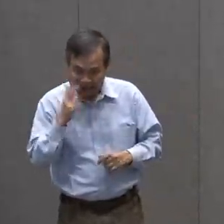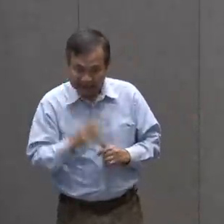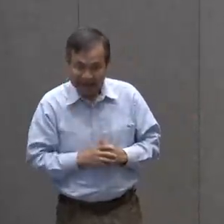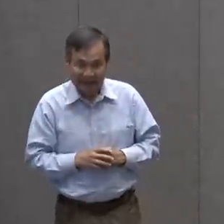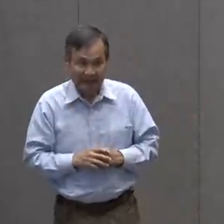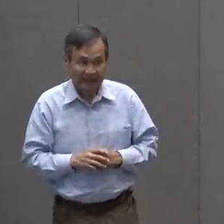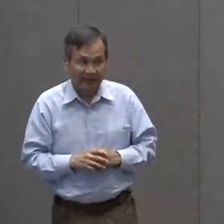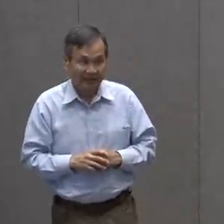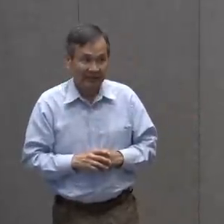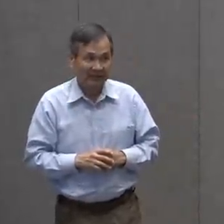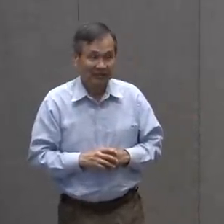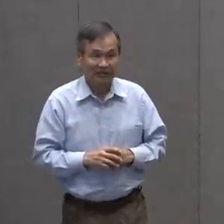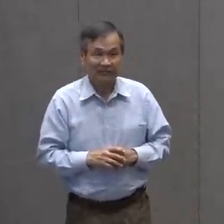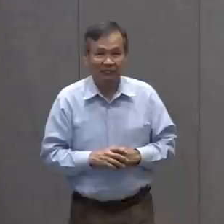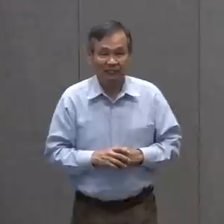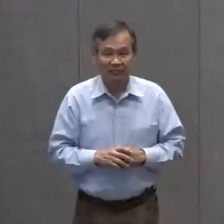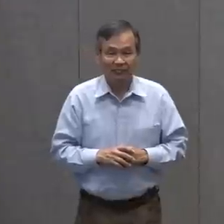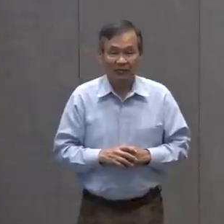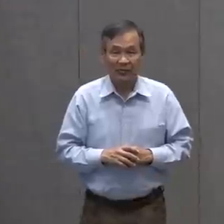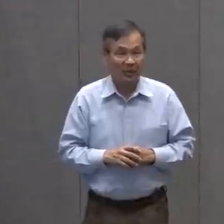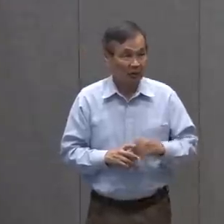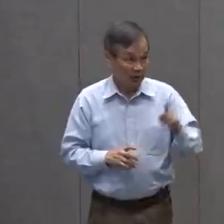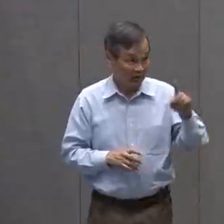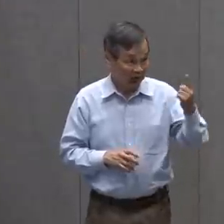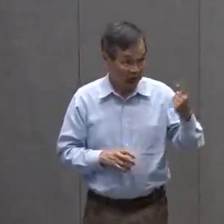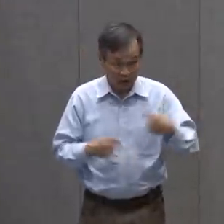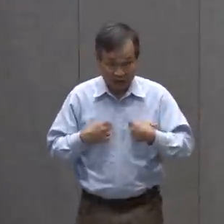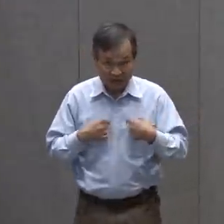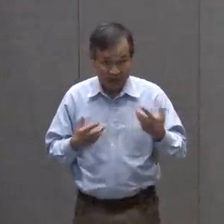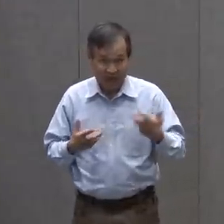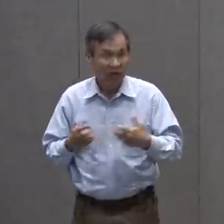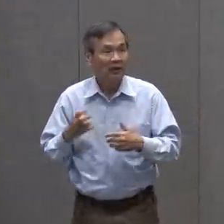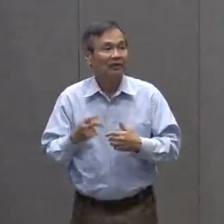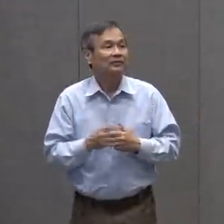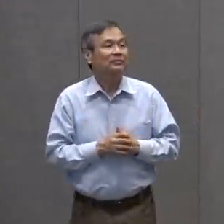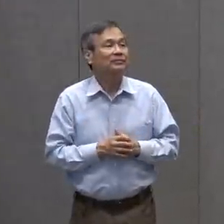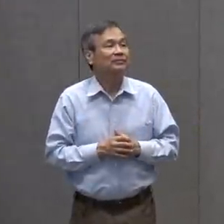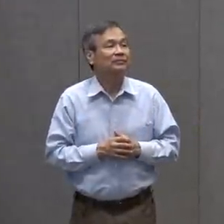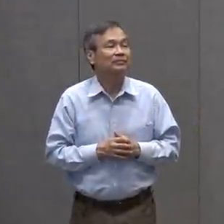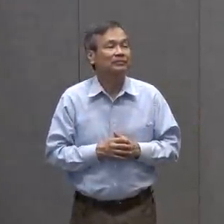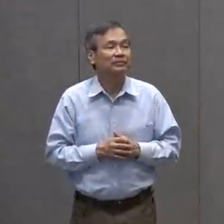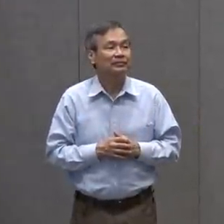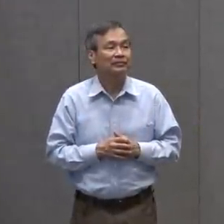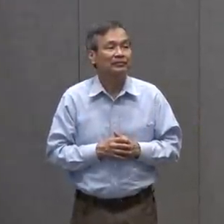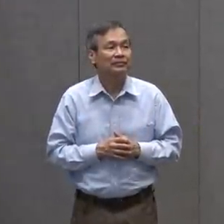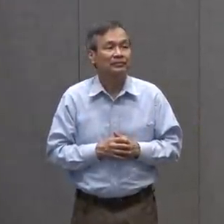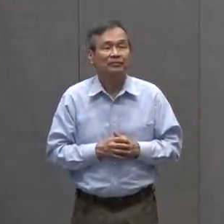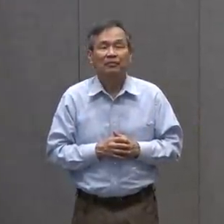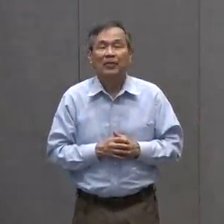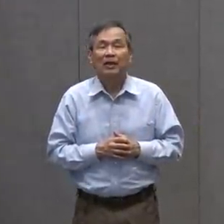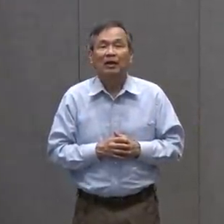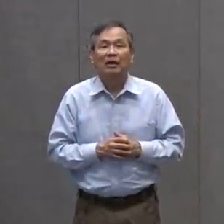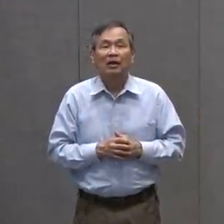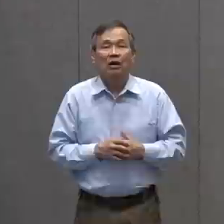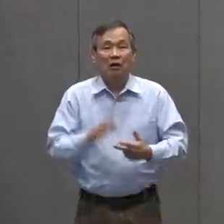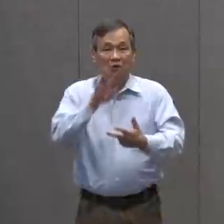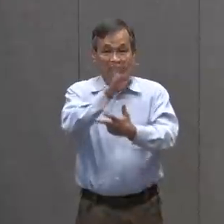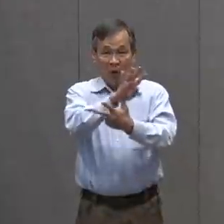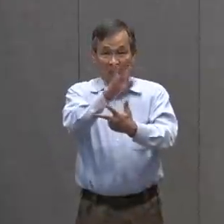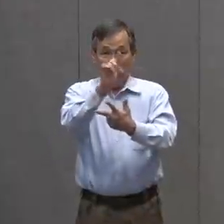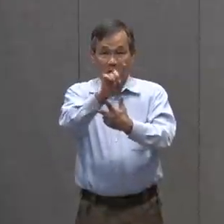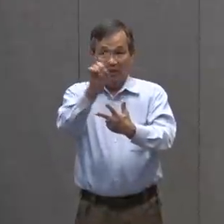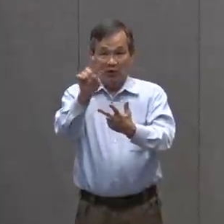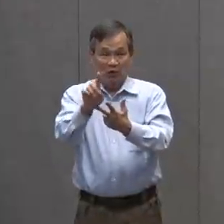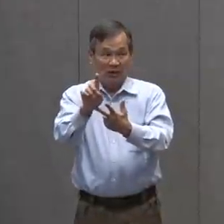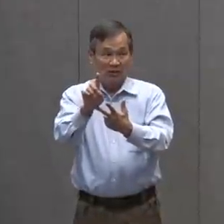Yeah. I'm ready. All right. Do you want to go first? I will go first. Okay. So I have 4, 1, and